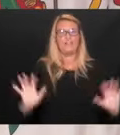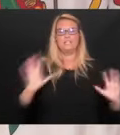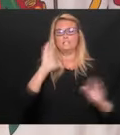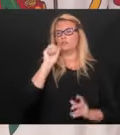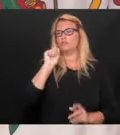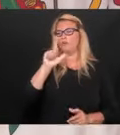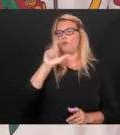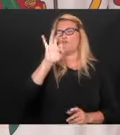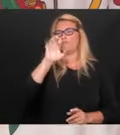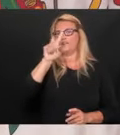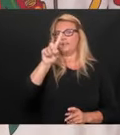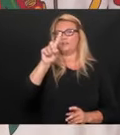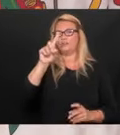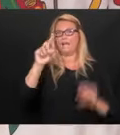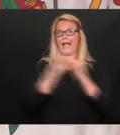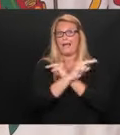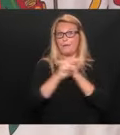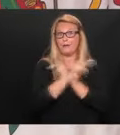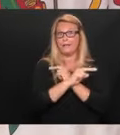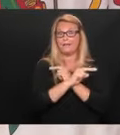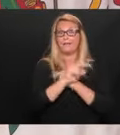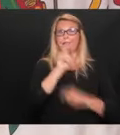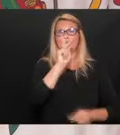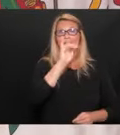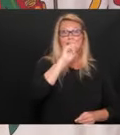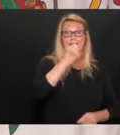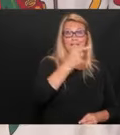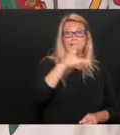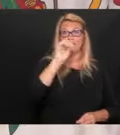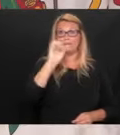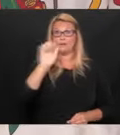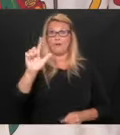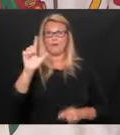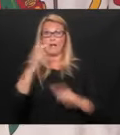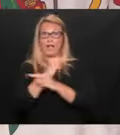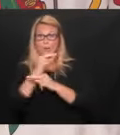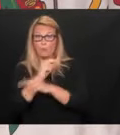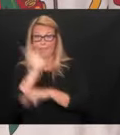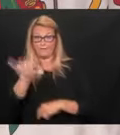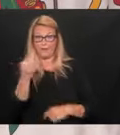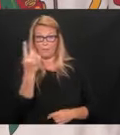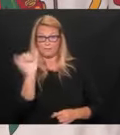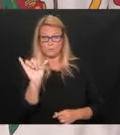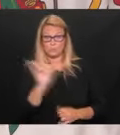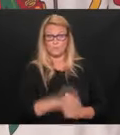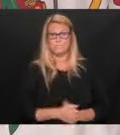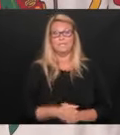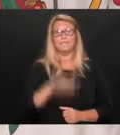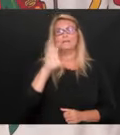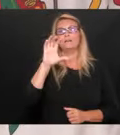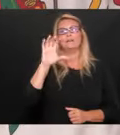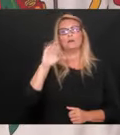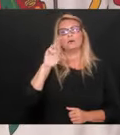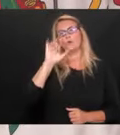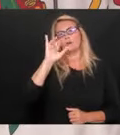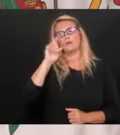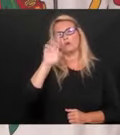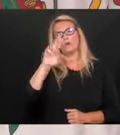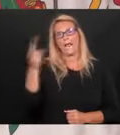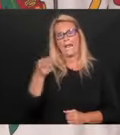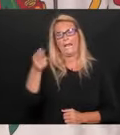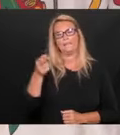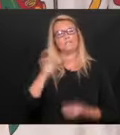and the King Coal Highway, and absolutely Corridor H is the #1